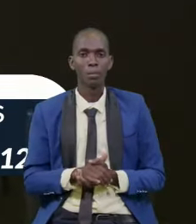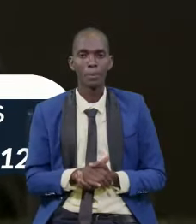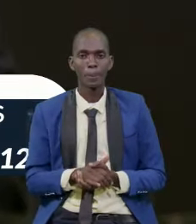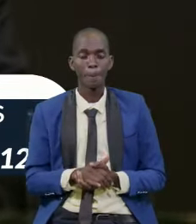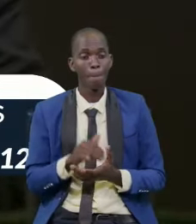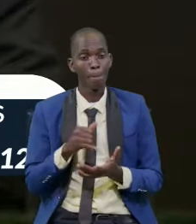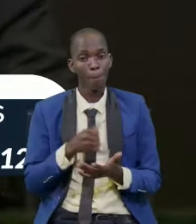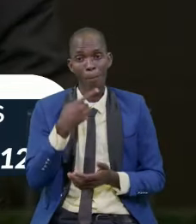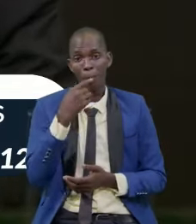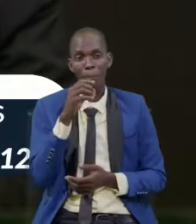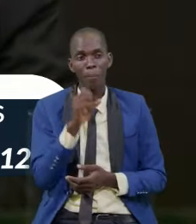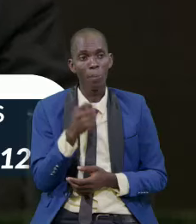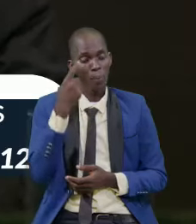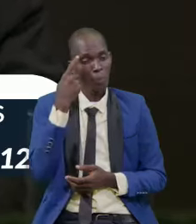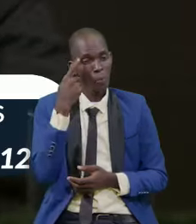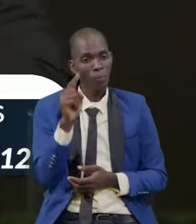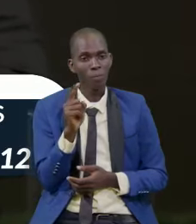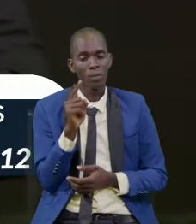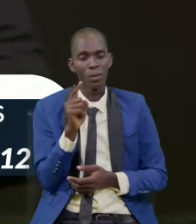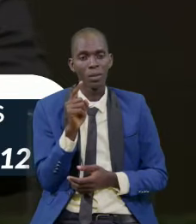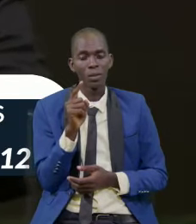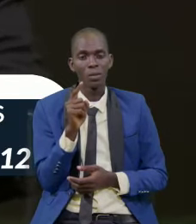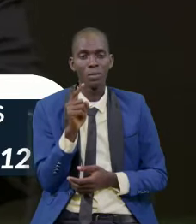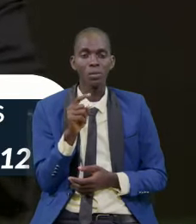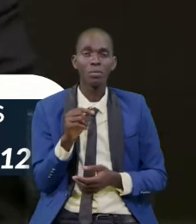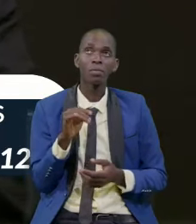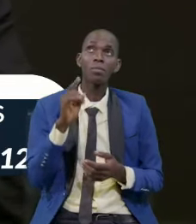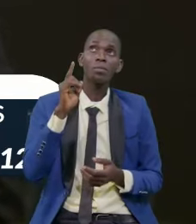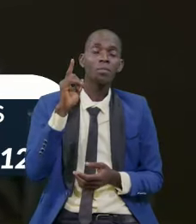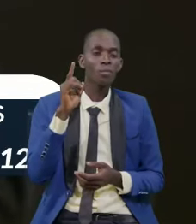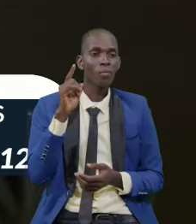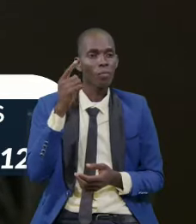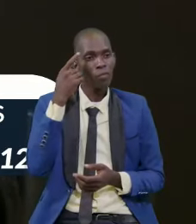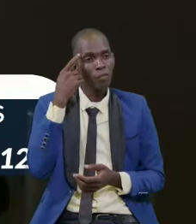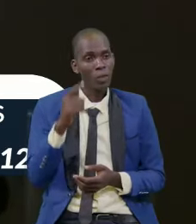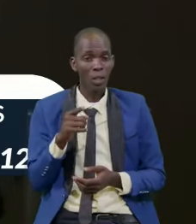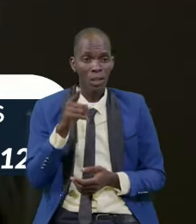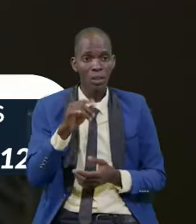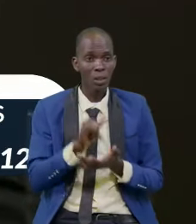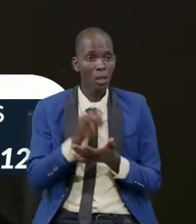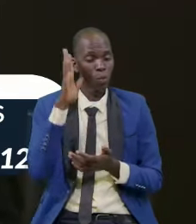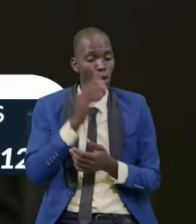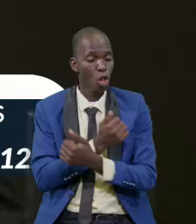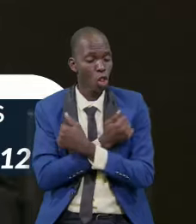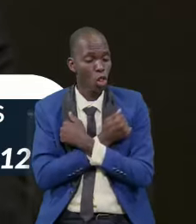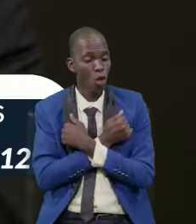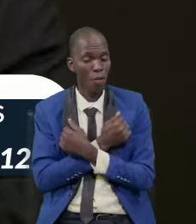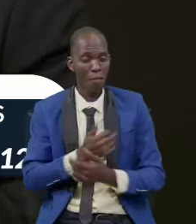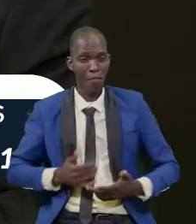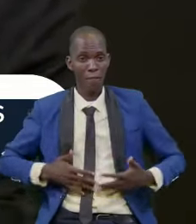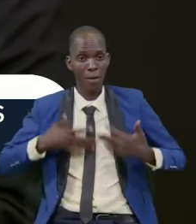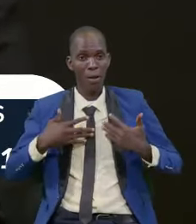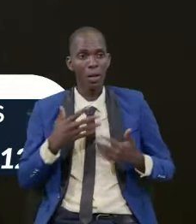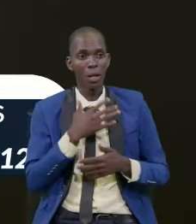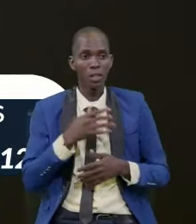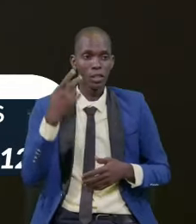It says, for he that will love life and see good